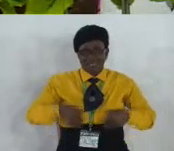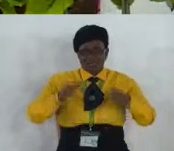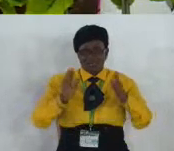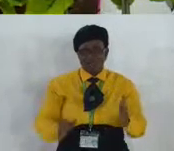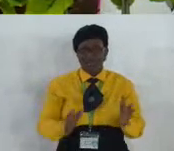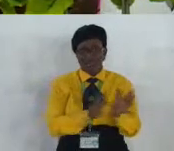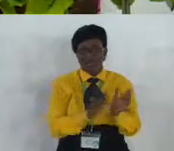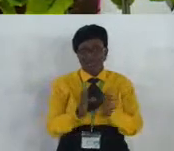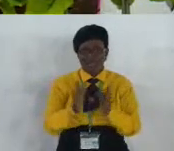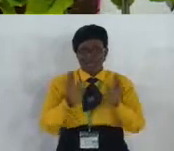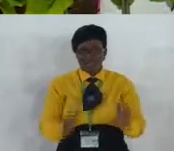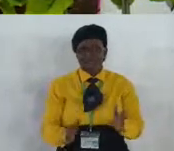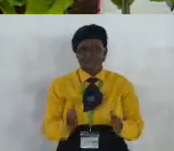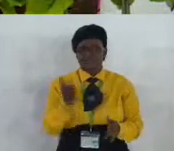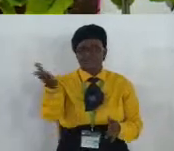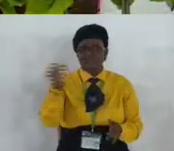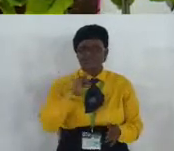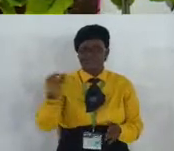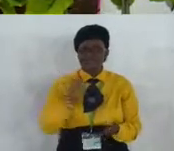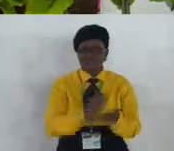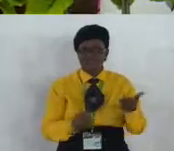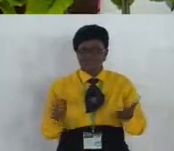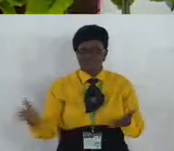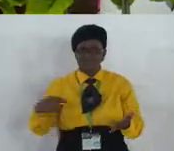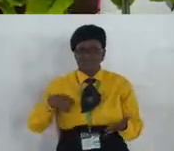there's something we call push.